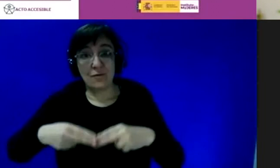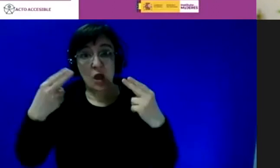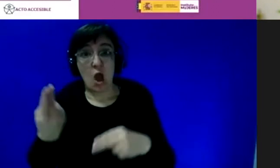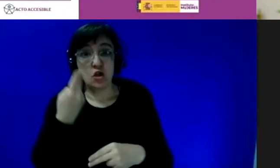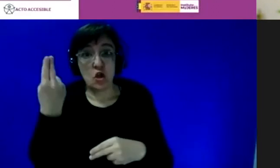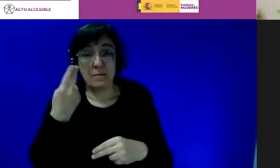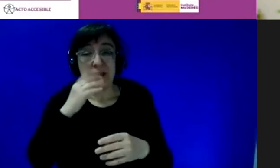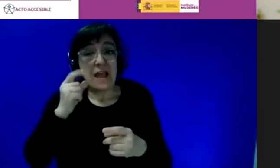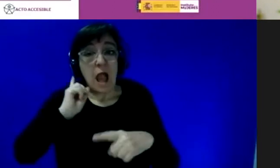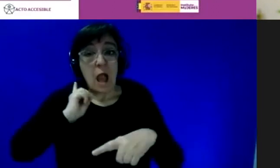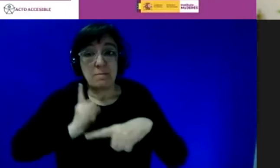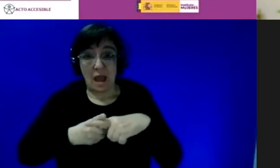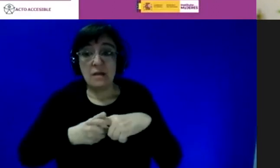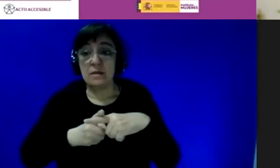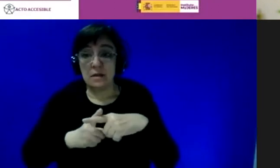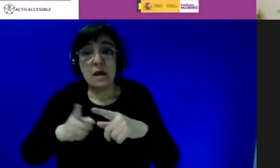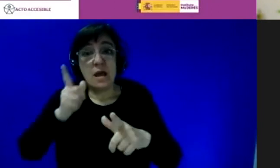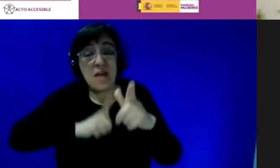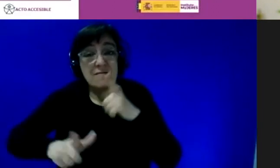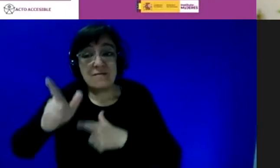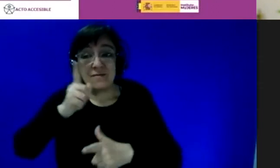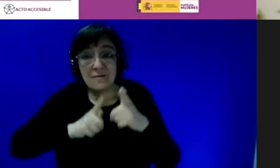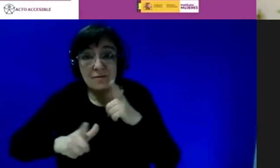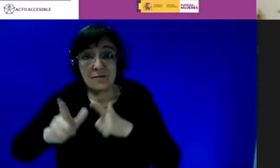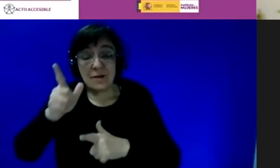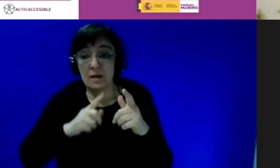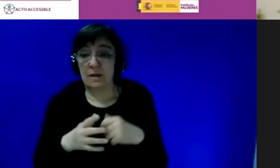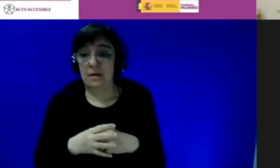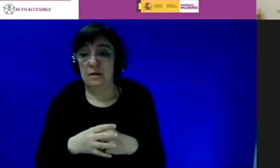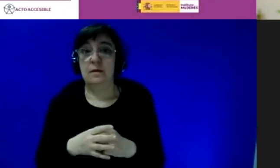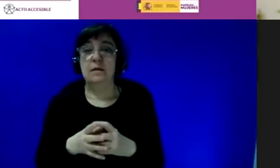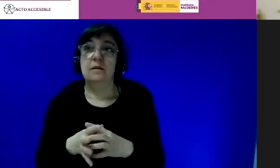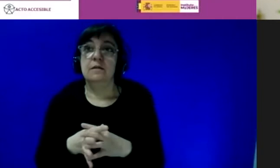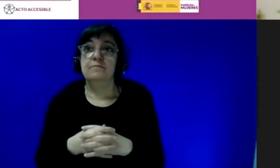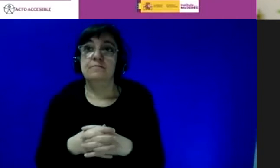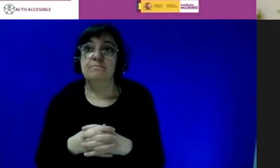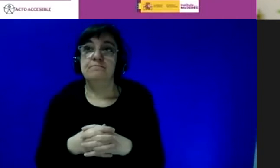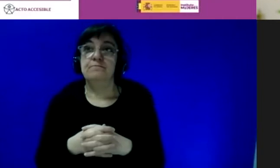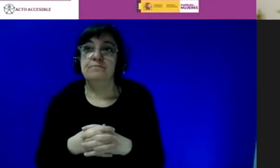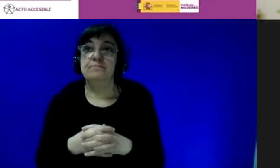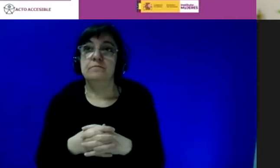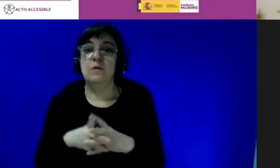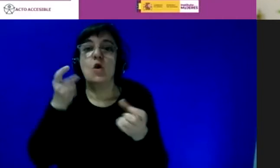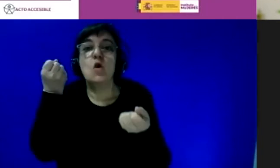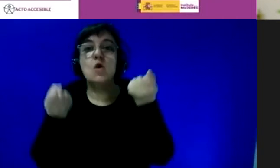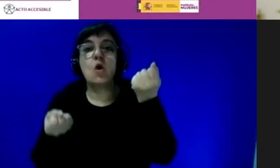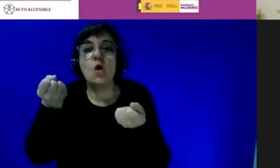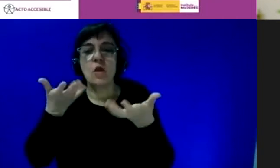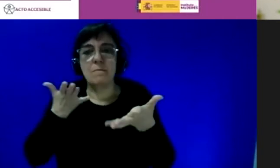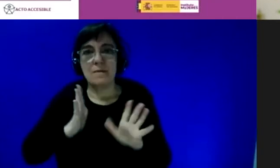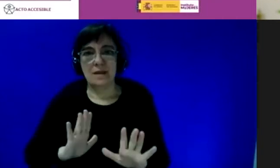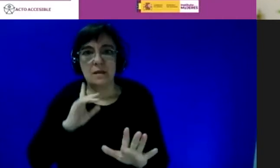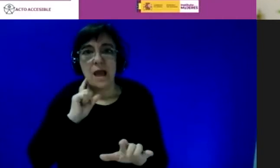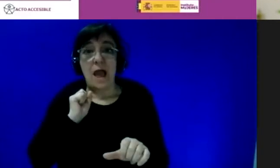trip, Sasha, my son, has attacks in a car. It was very difficult road, and I am happy that